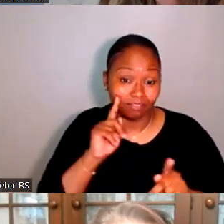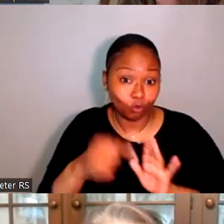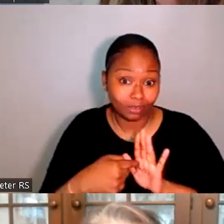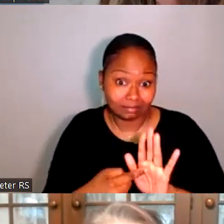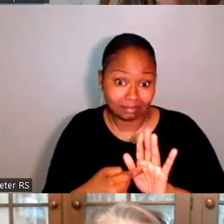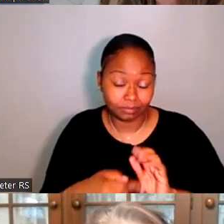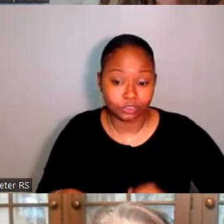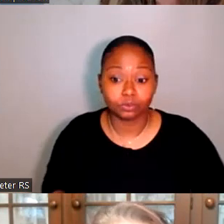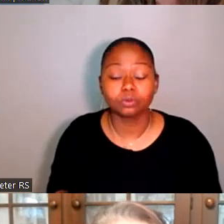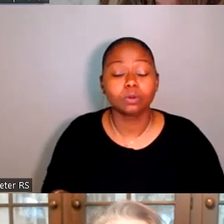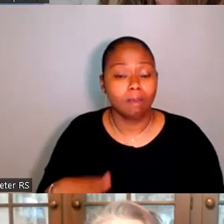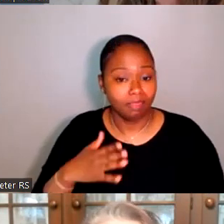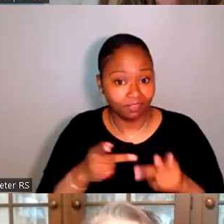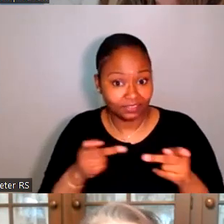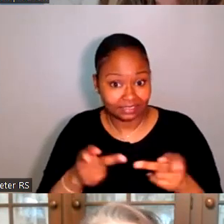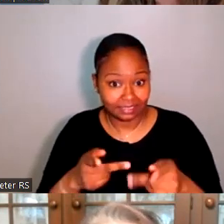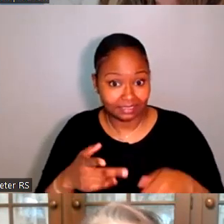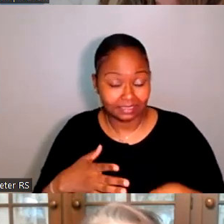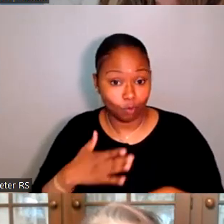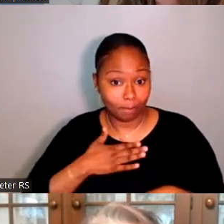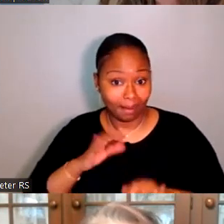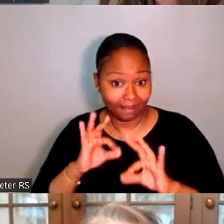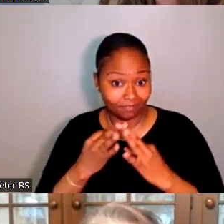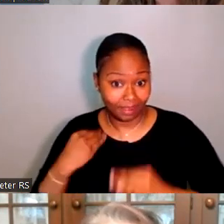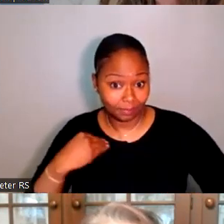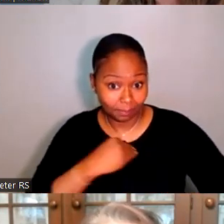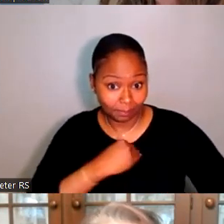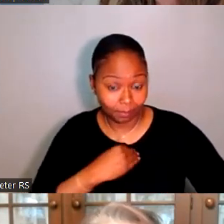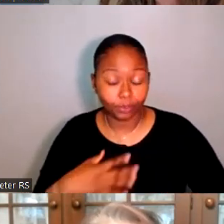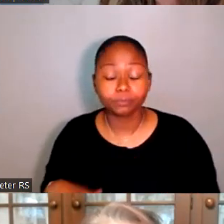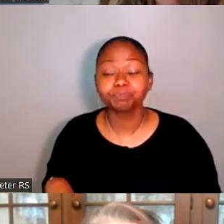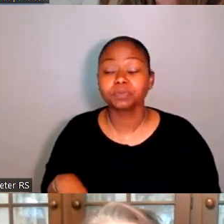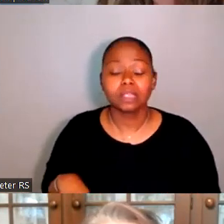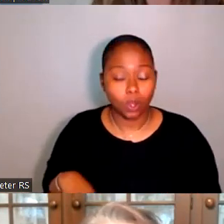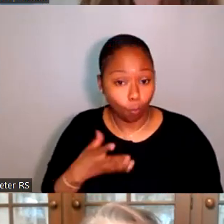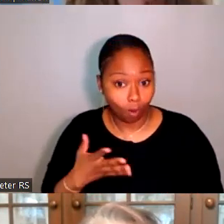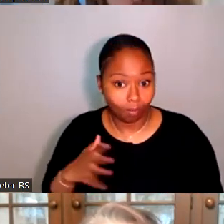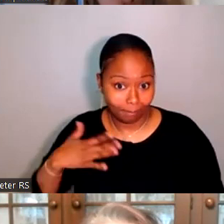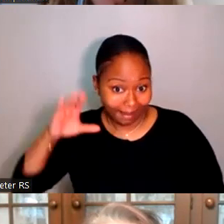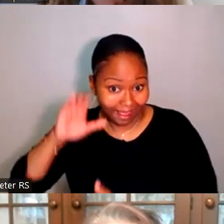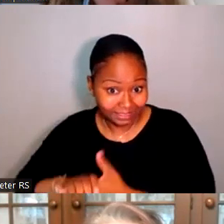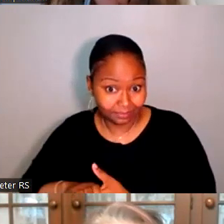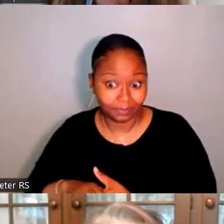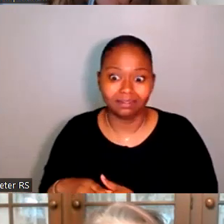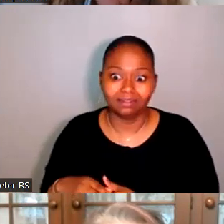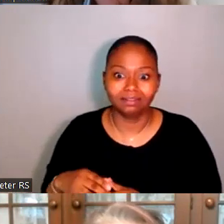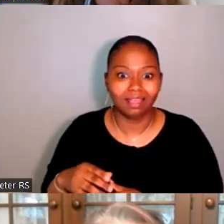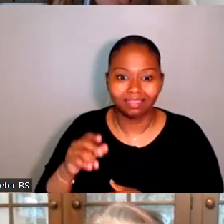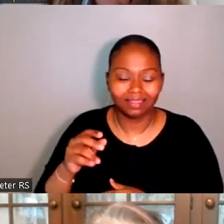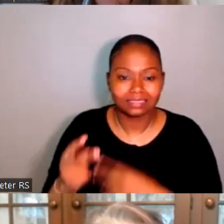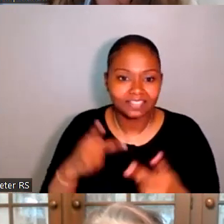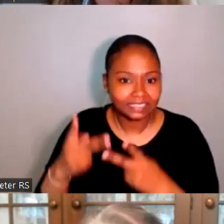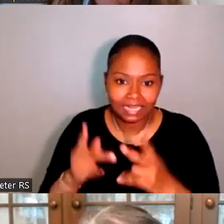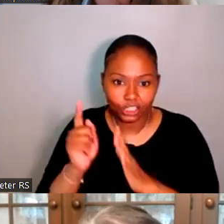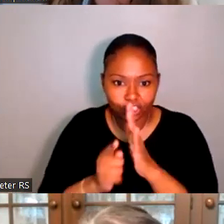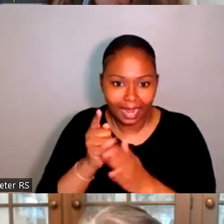chosen family are and my husband was, even for window visits, the parameters were set